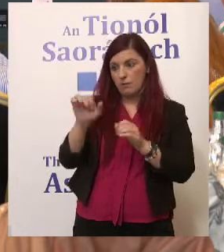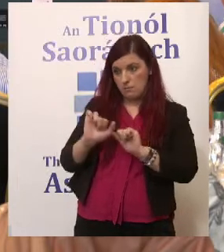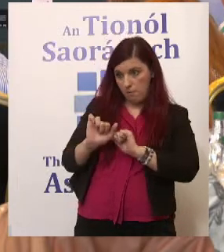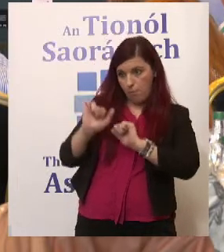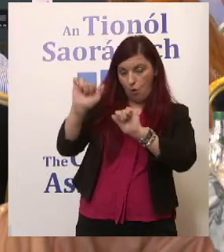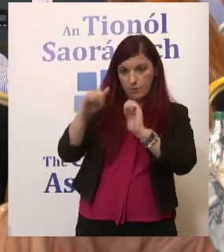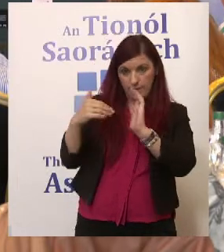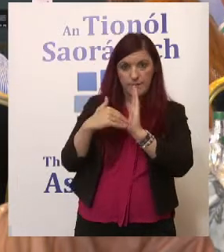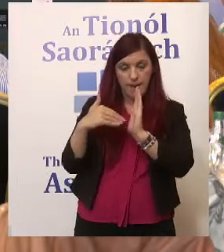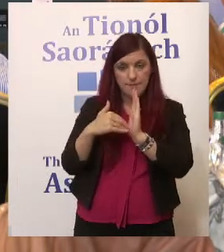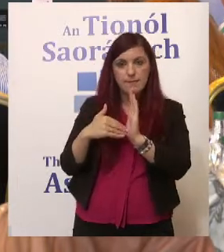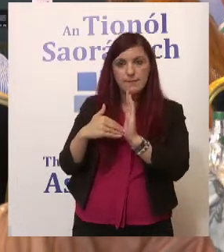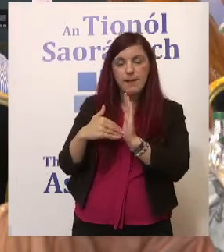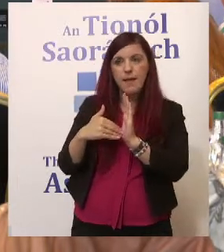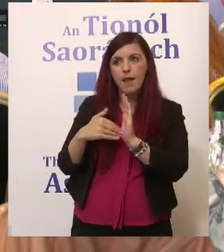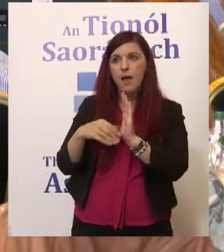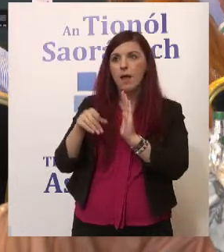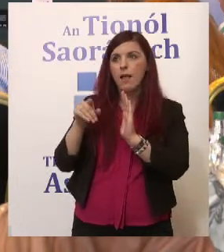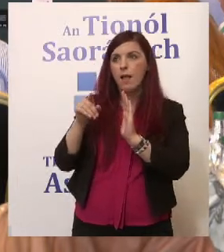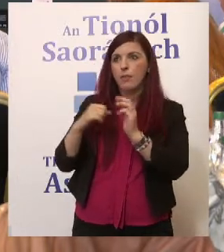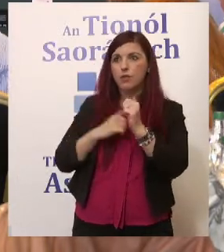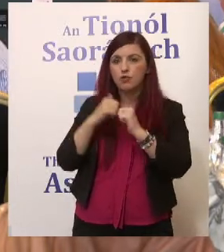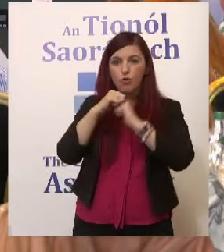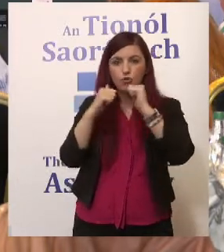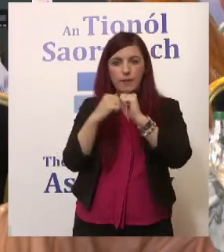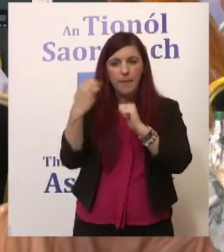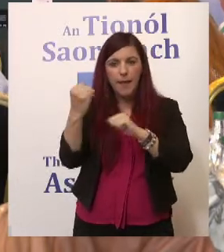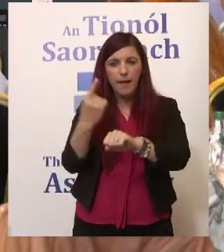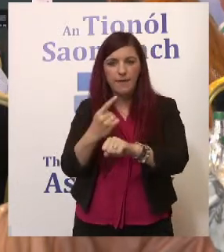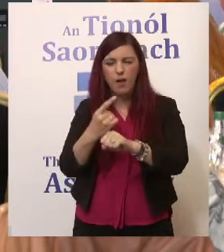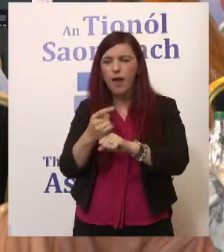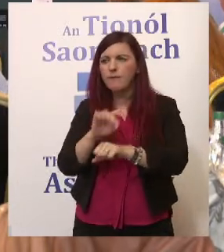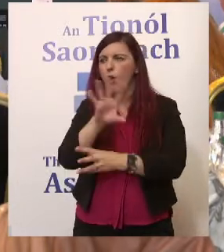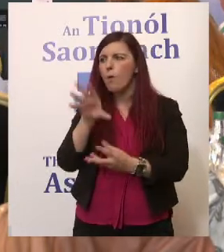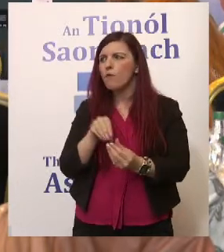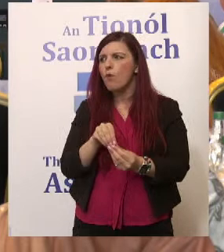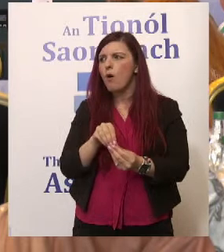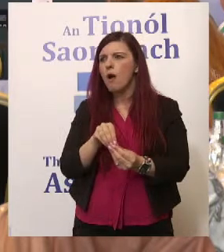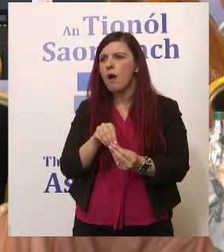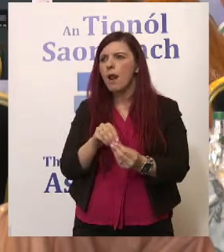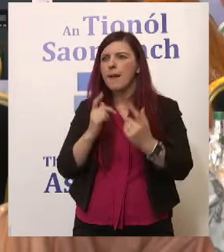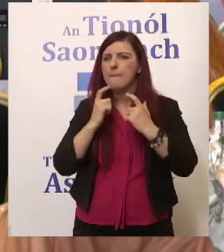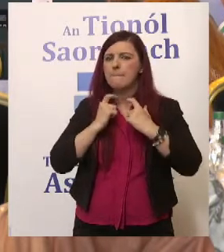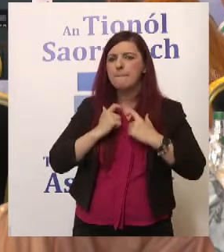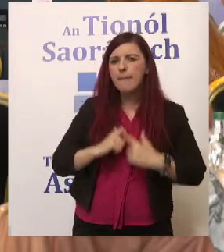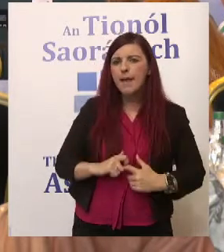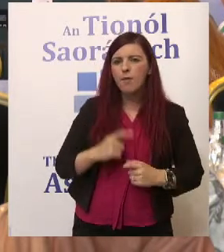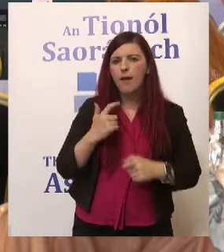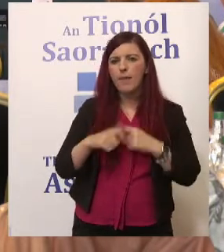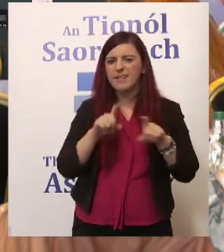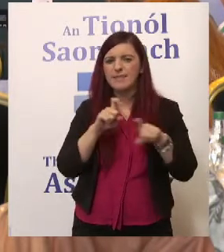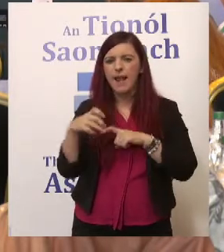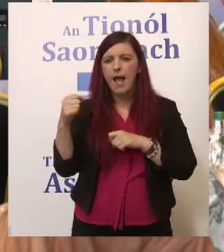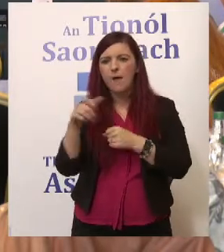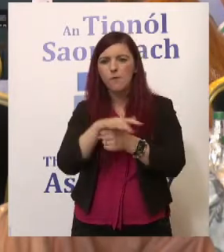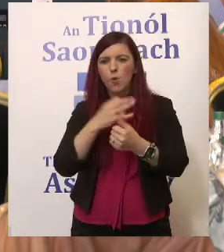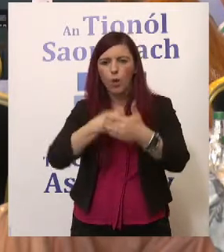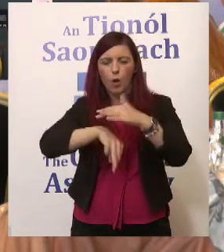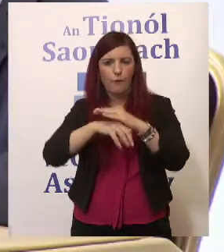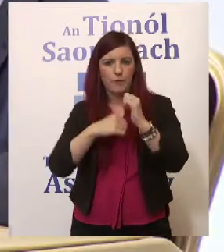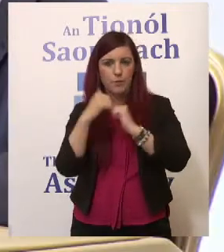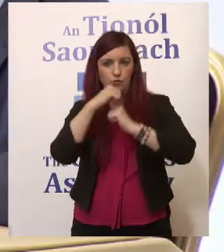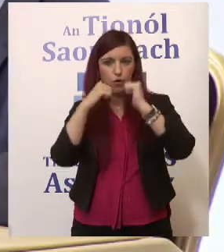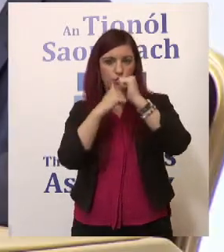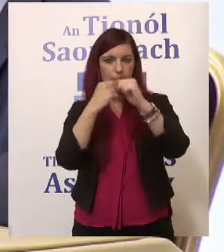and they, you know, the structure there, where there's an overall mayor and that still that local government structure,